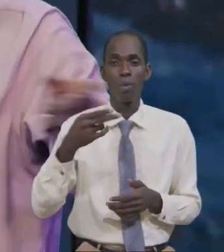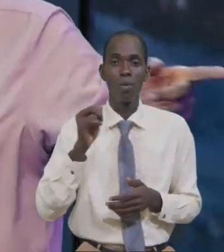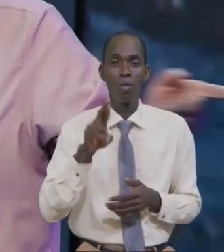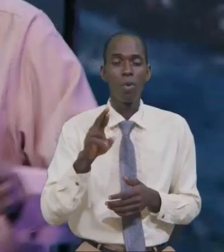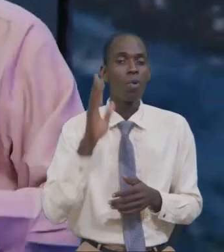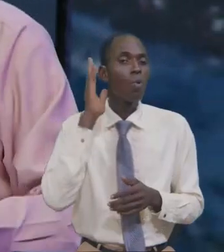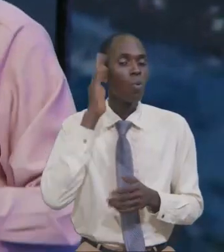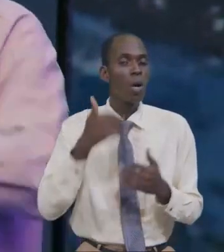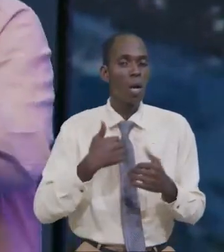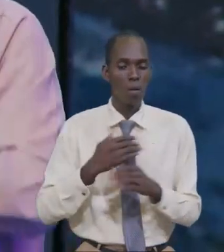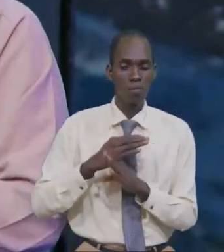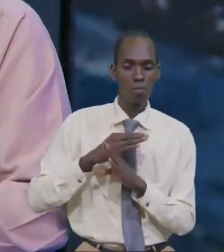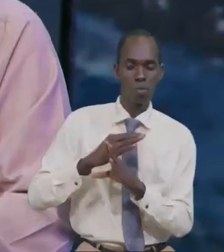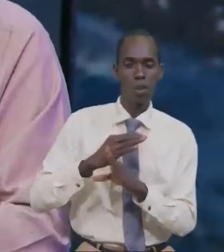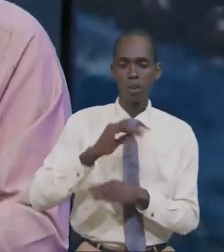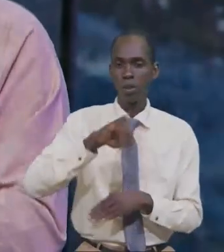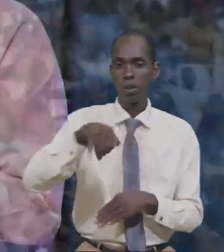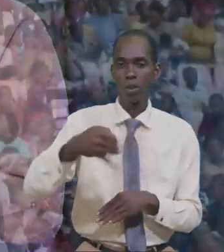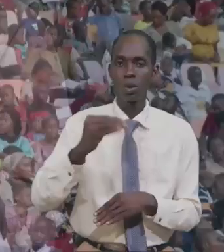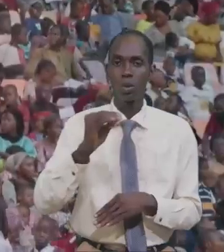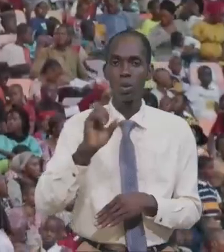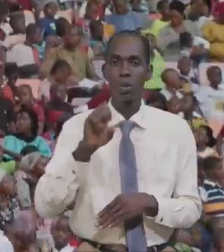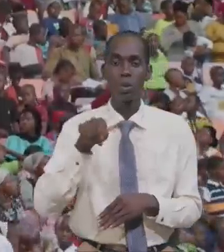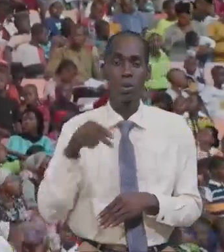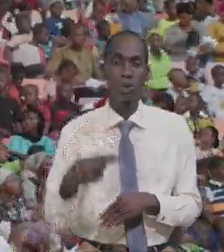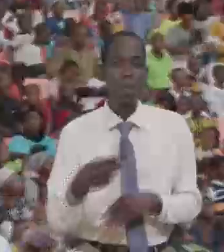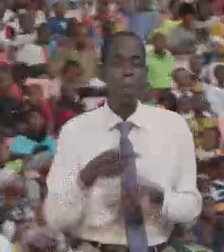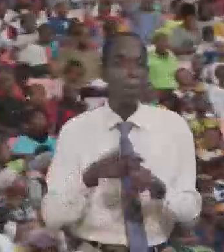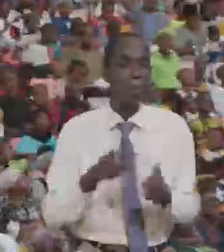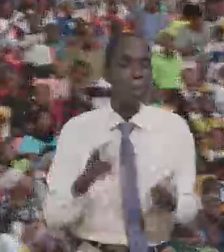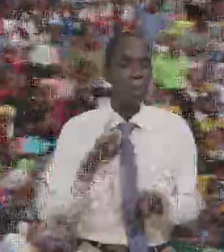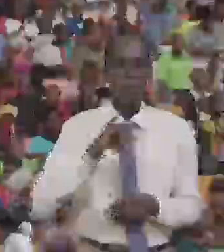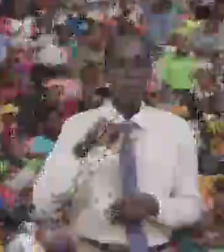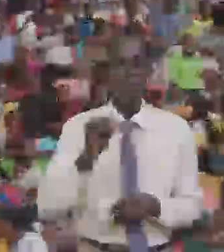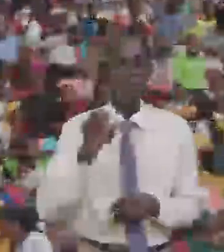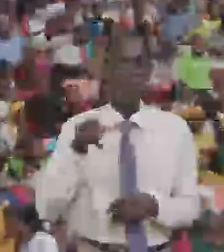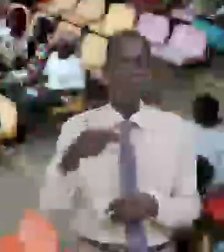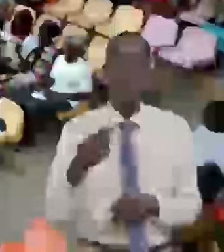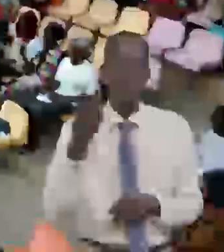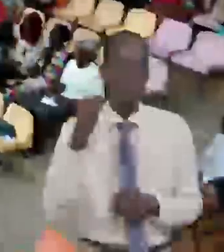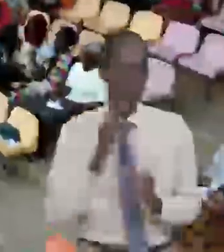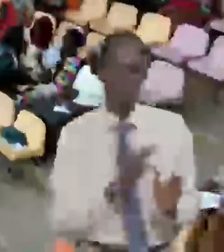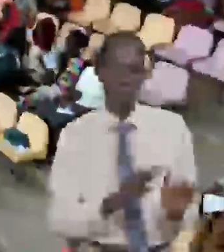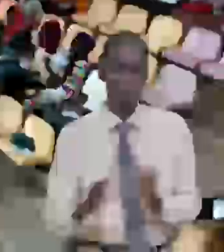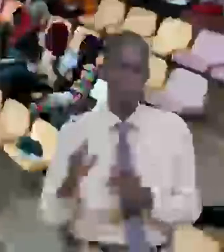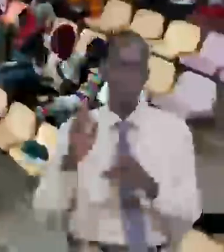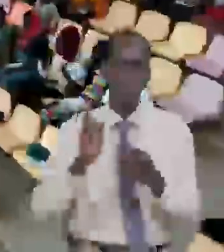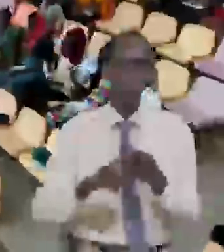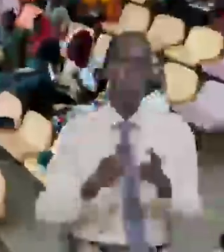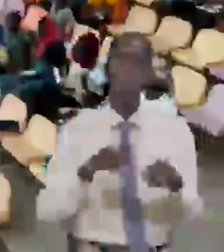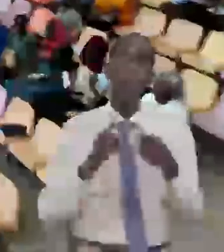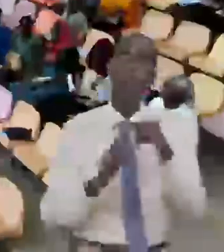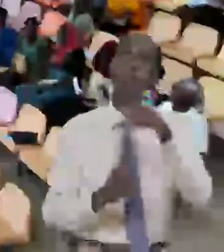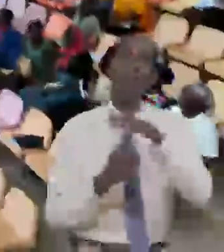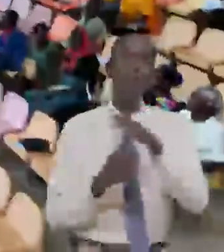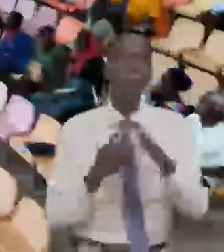And Potiphar's wife could not stop him. Nobody will stop you. If anybody could have